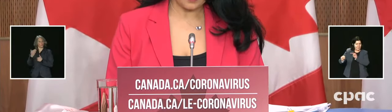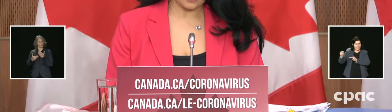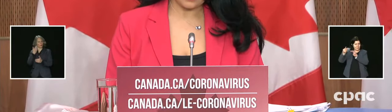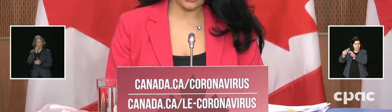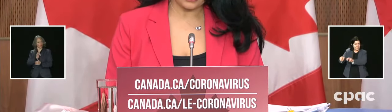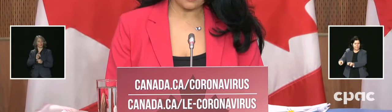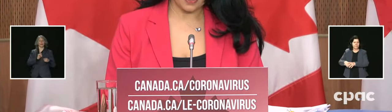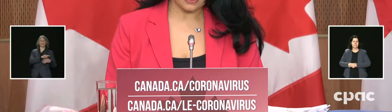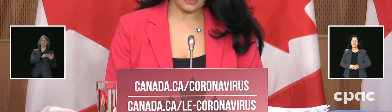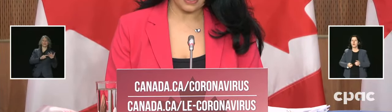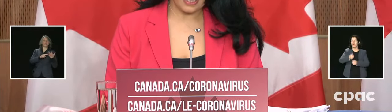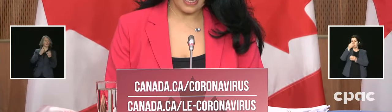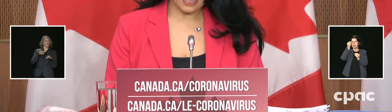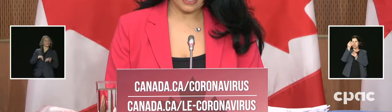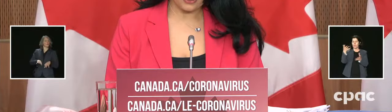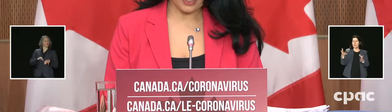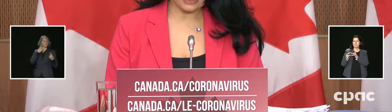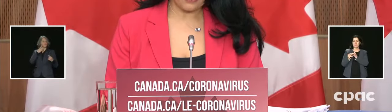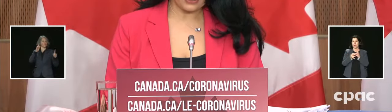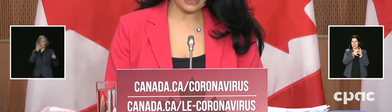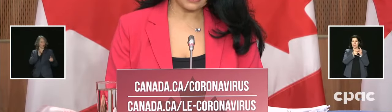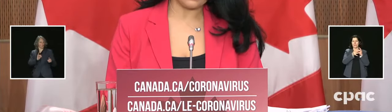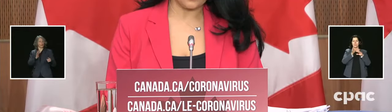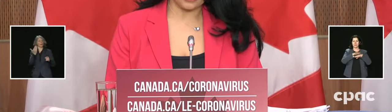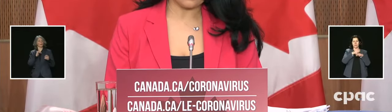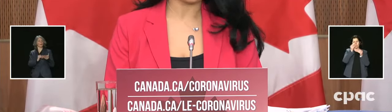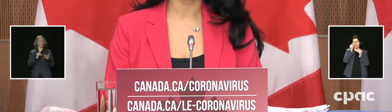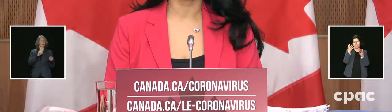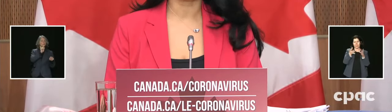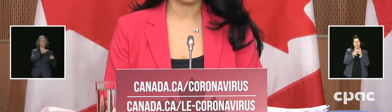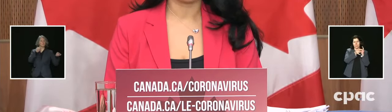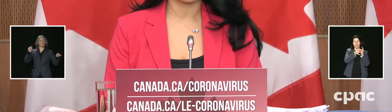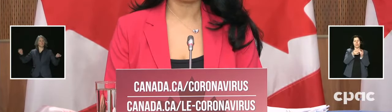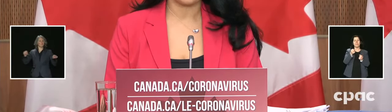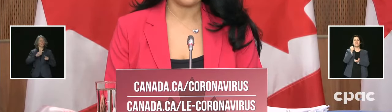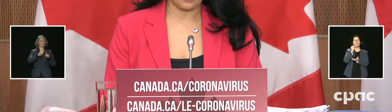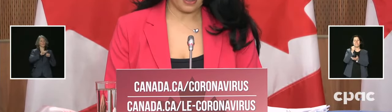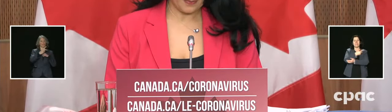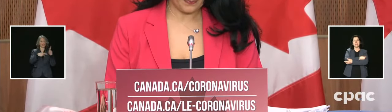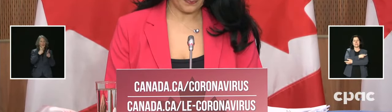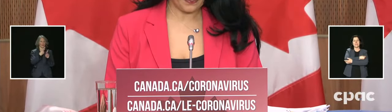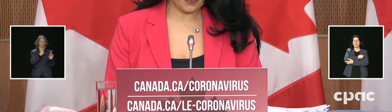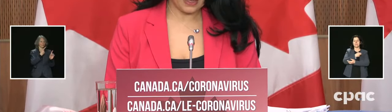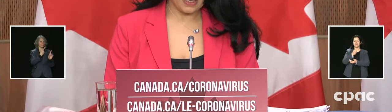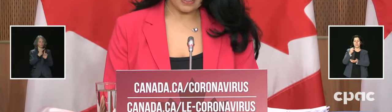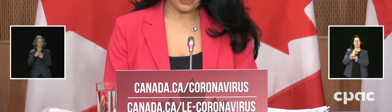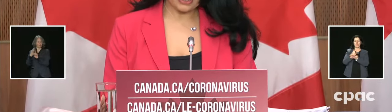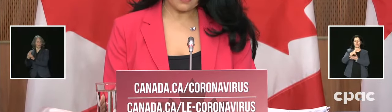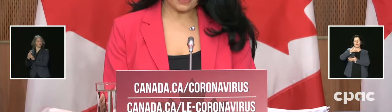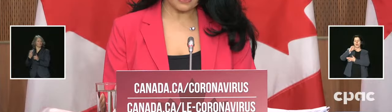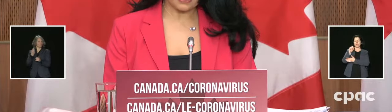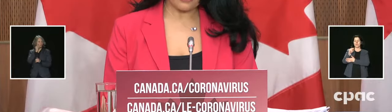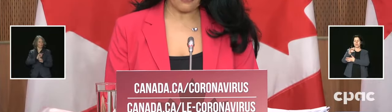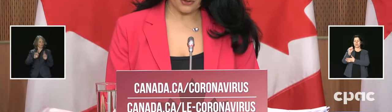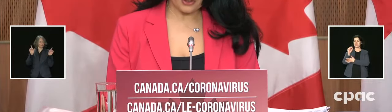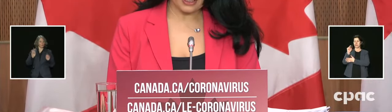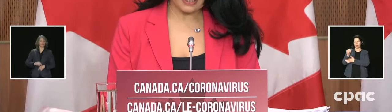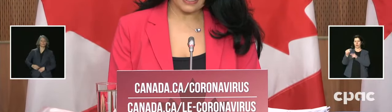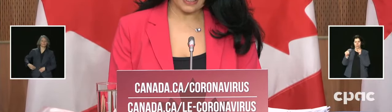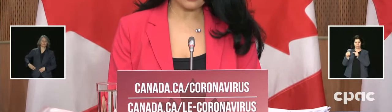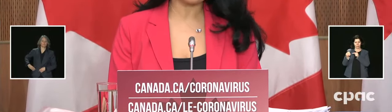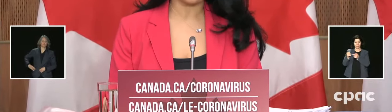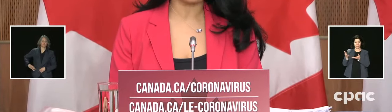data behind the Janssen vaccine, and address differences in the various vaccines authorized by Health Canada. The Janssen vaccine is the